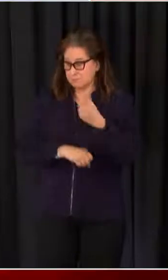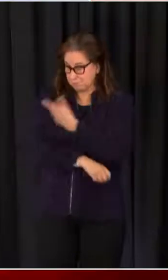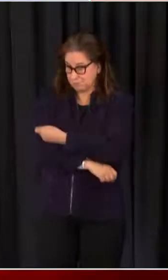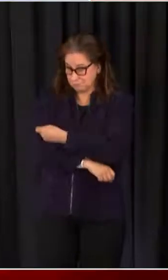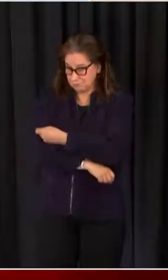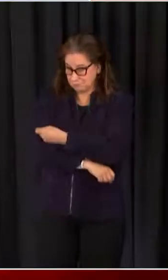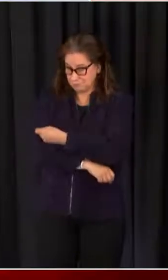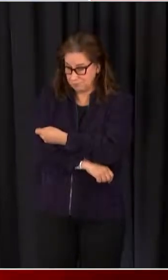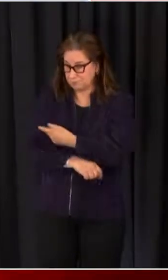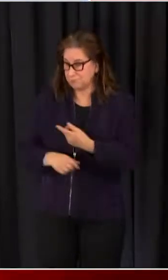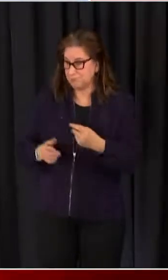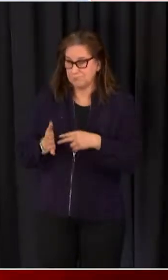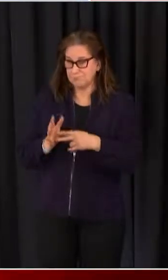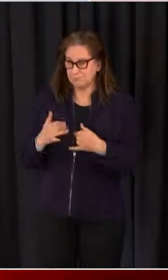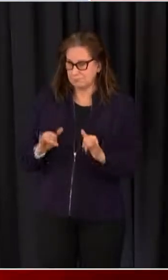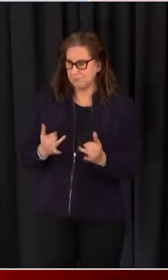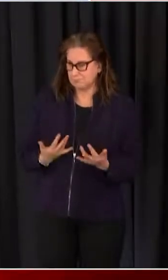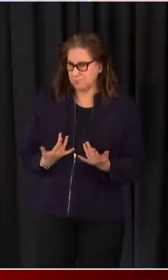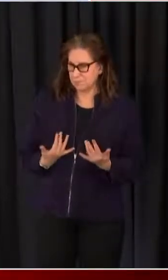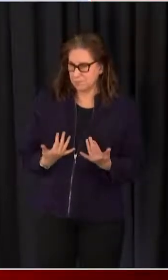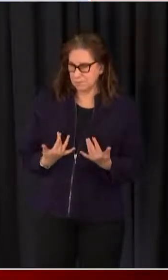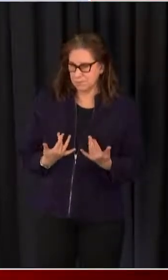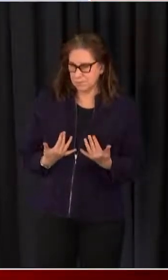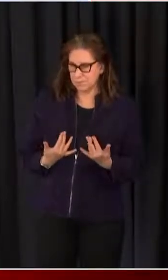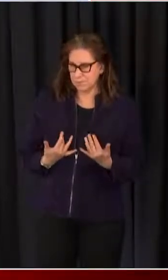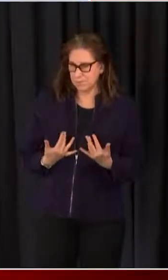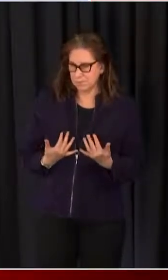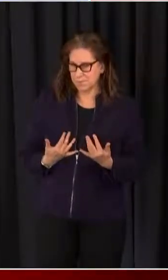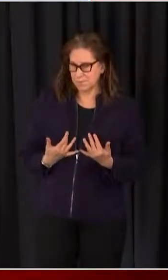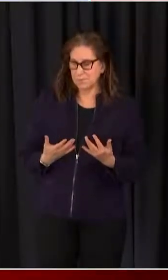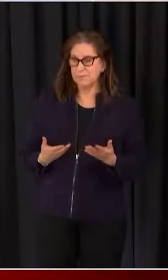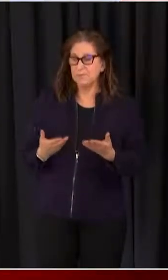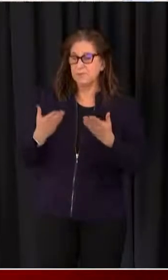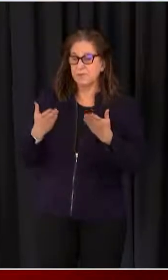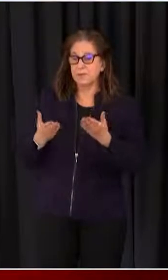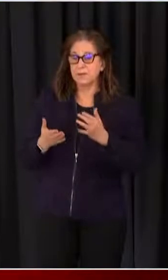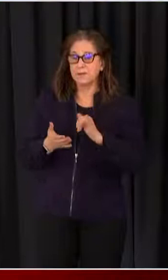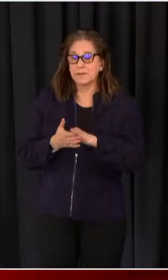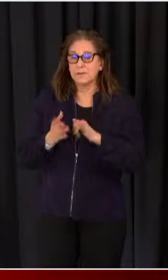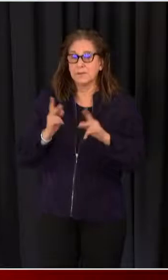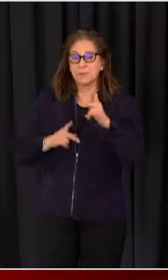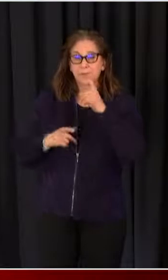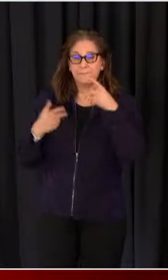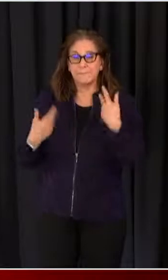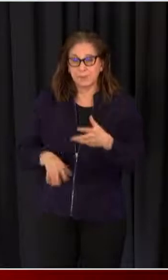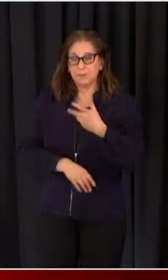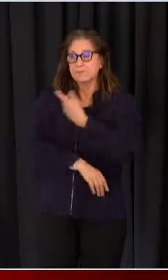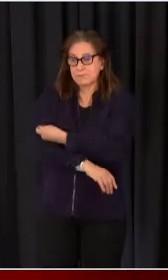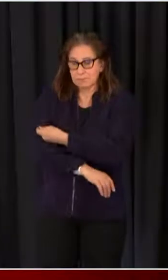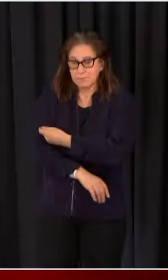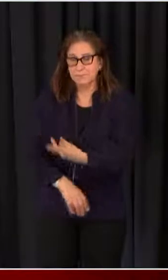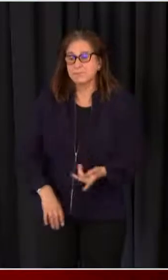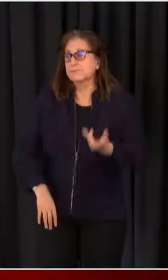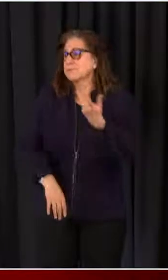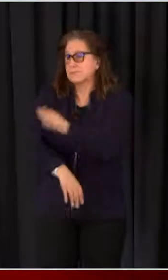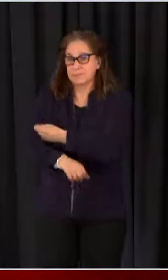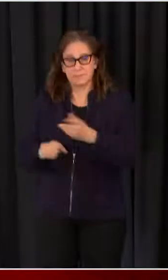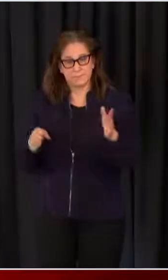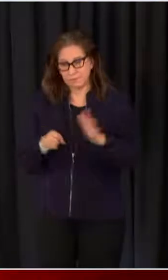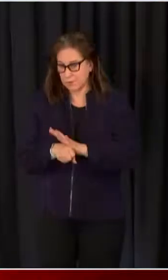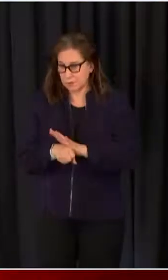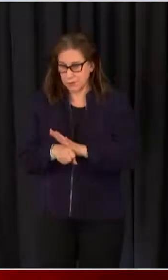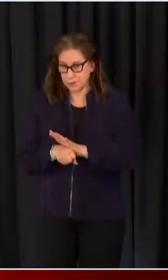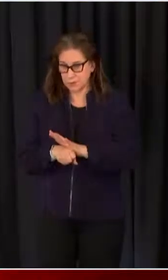that's important to note. The recommendation is that individuals who have been fully vaccinated, if they have a